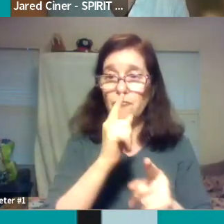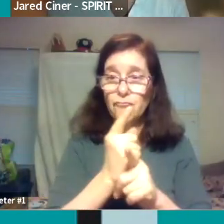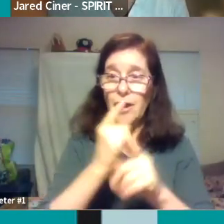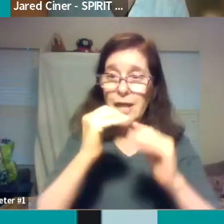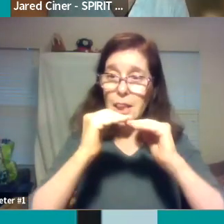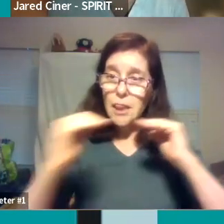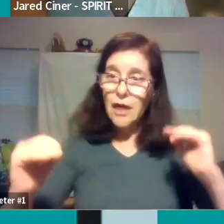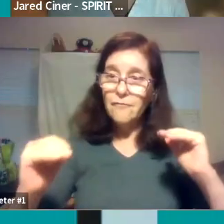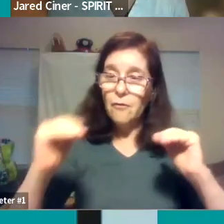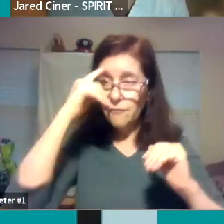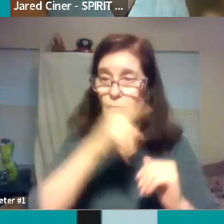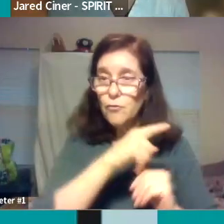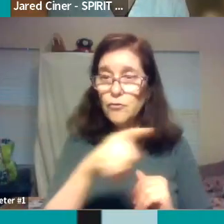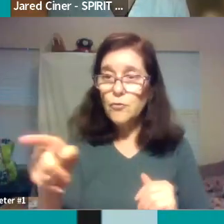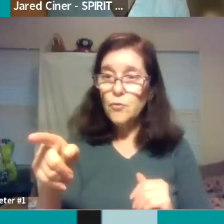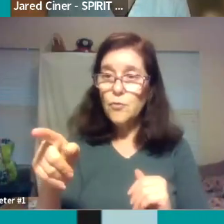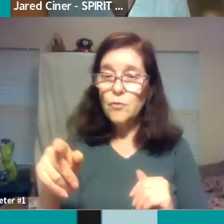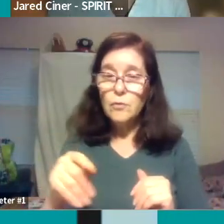Thank you.